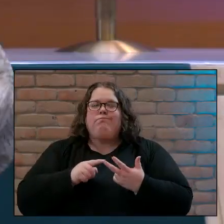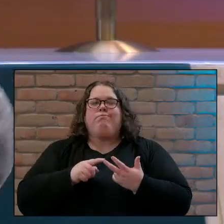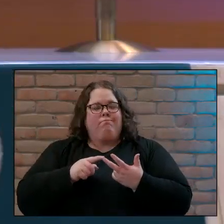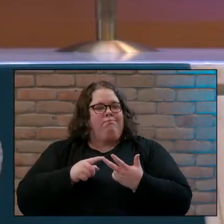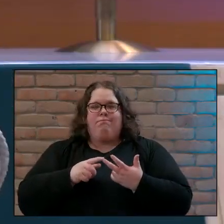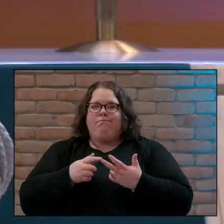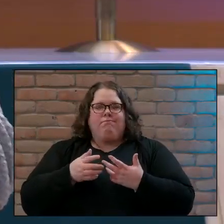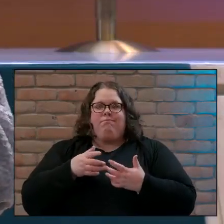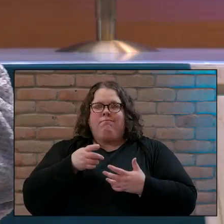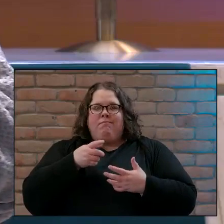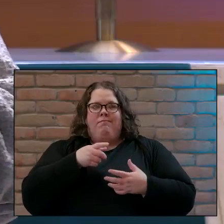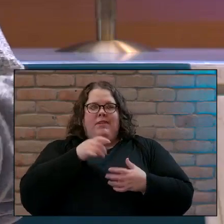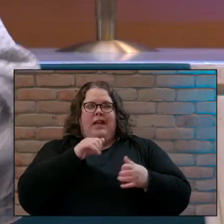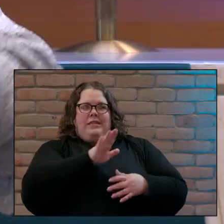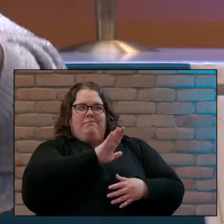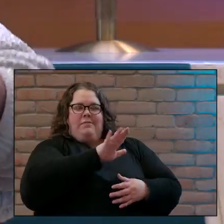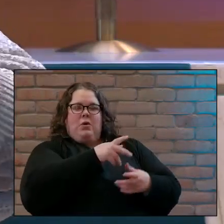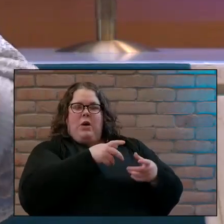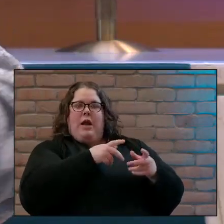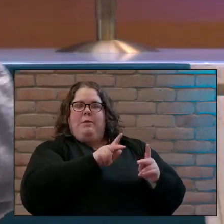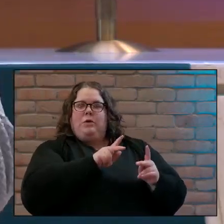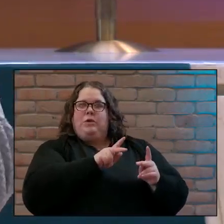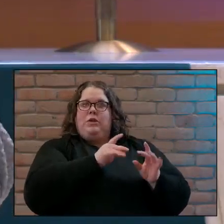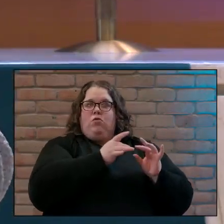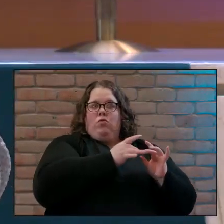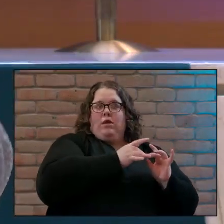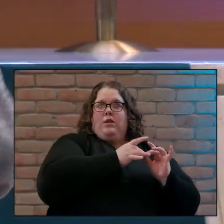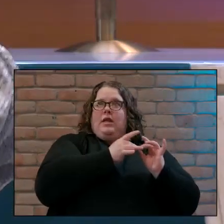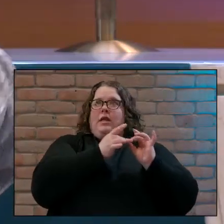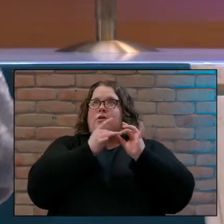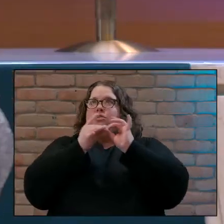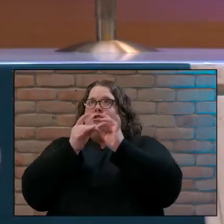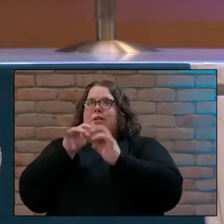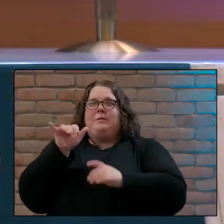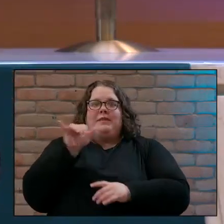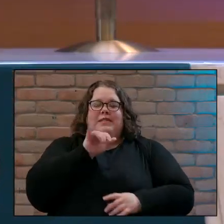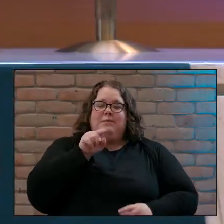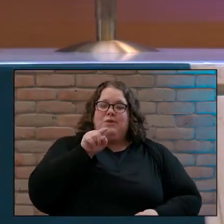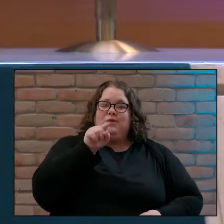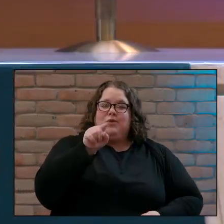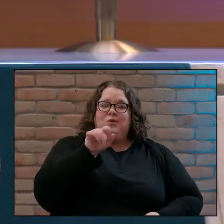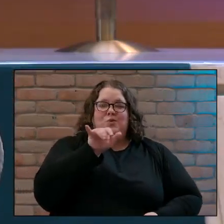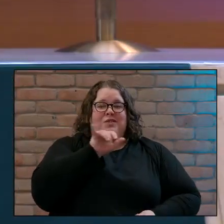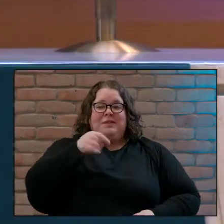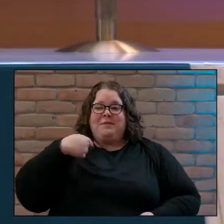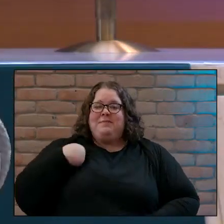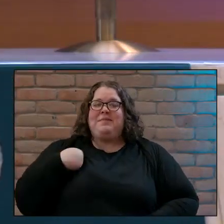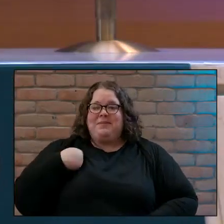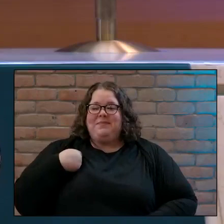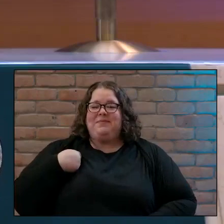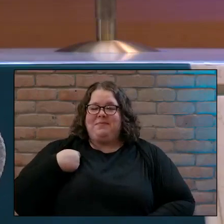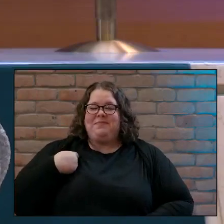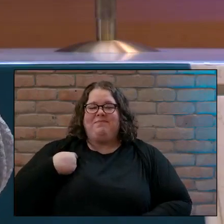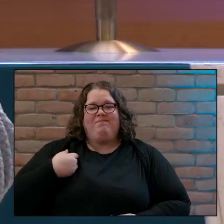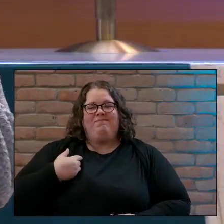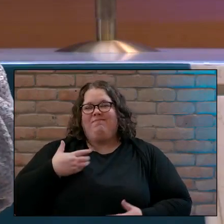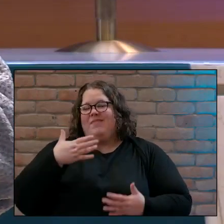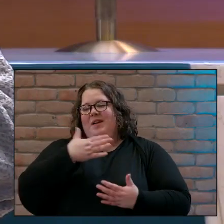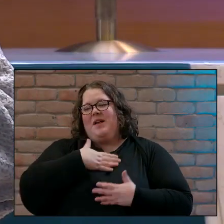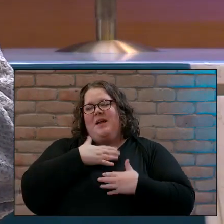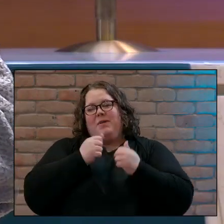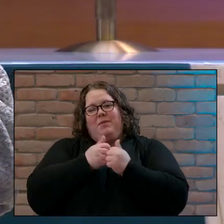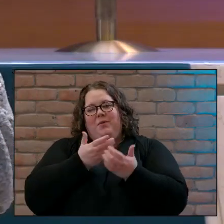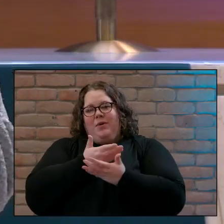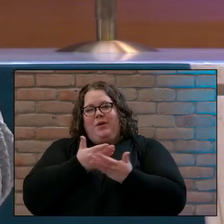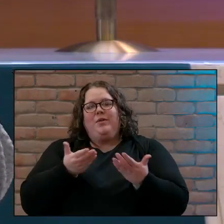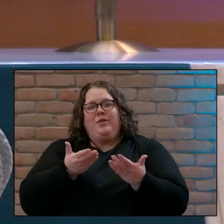for them to be in a relationship with Jesus, just like you are, just like I am. It's great to be with you today.